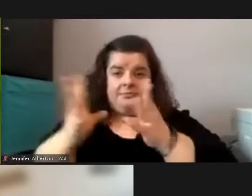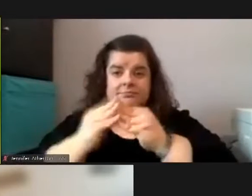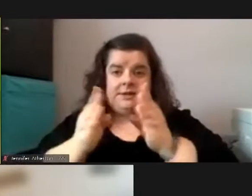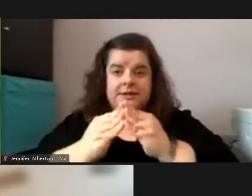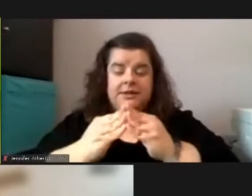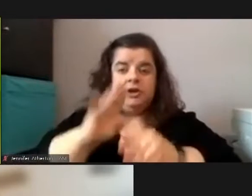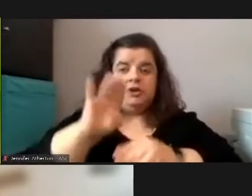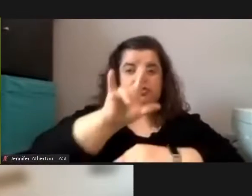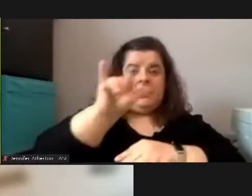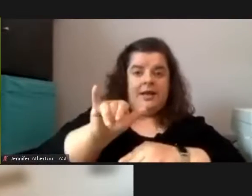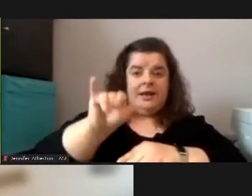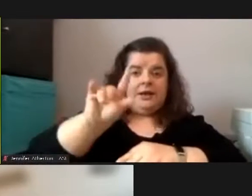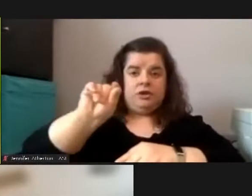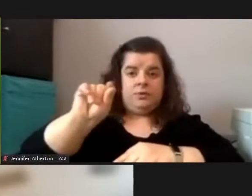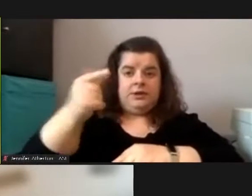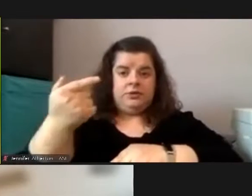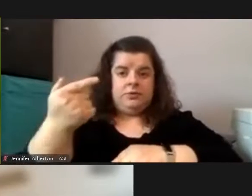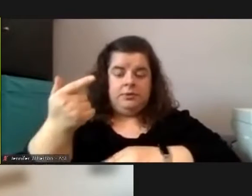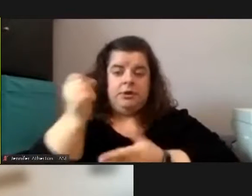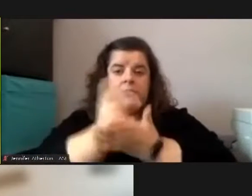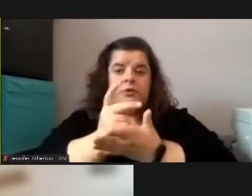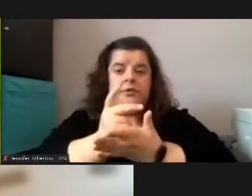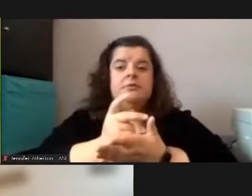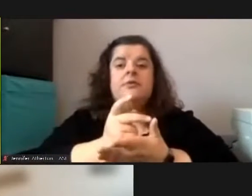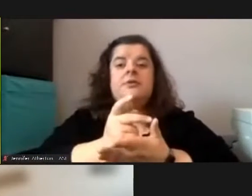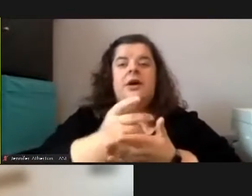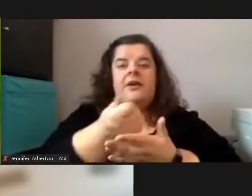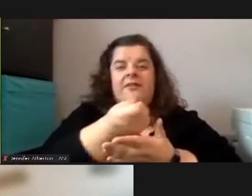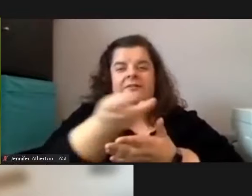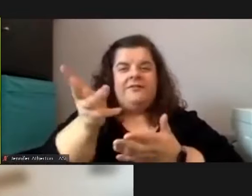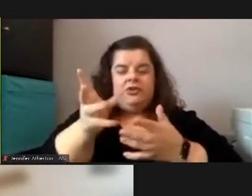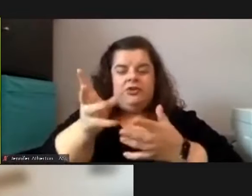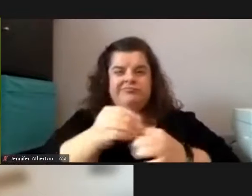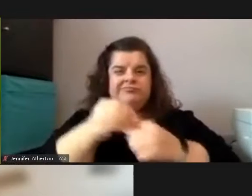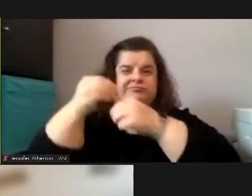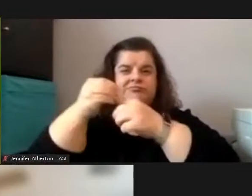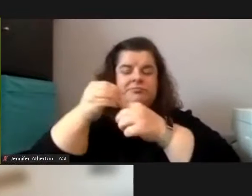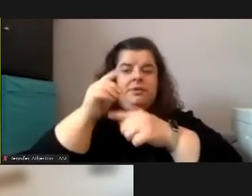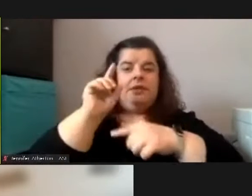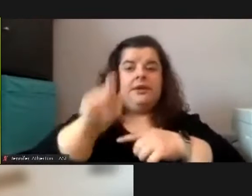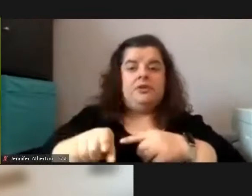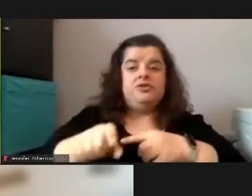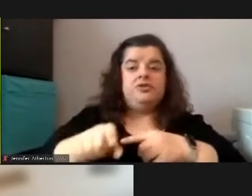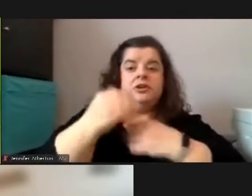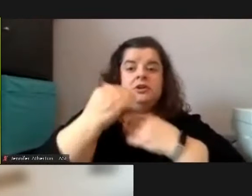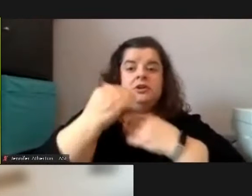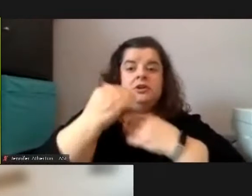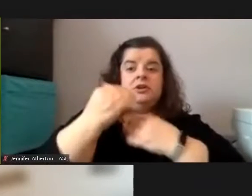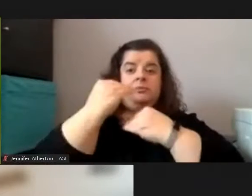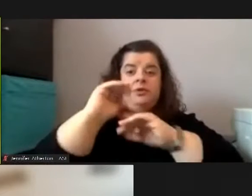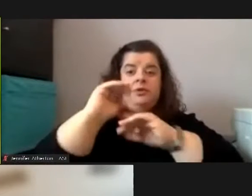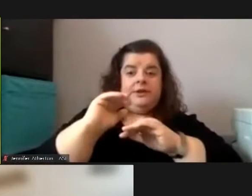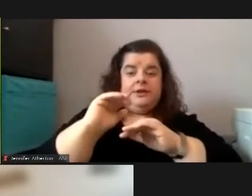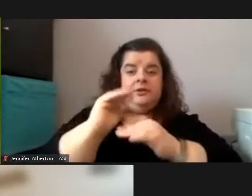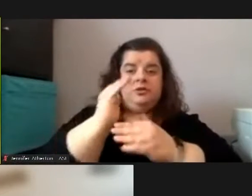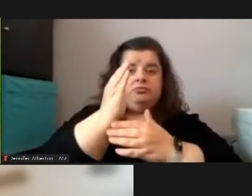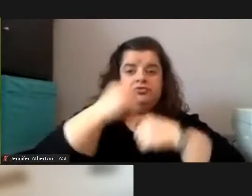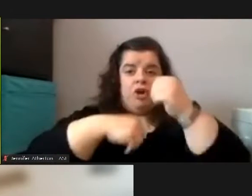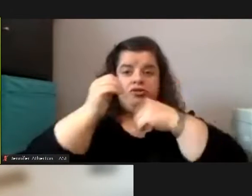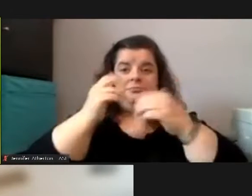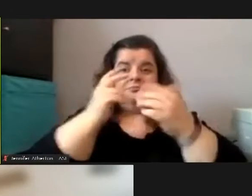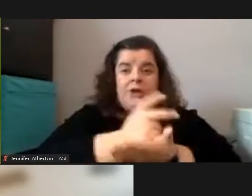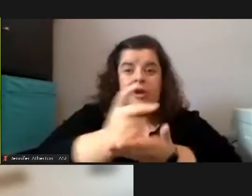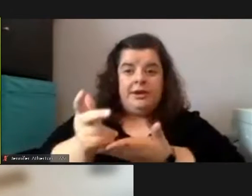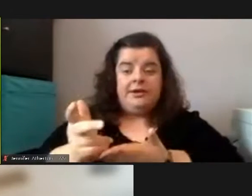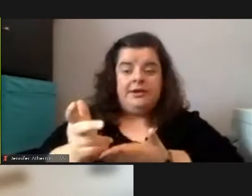following conditions. The IMP document shall be amended to prohibit structured parking along North Sheridan Avenue. The applicant has to return to